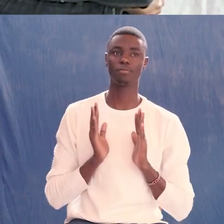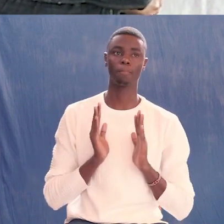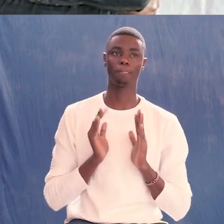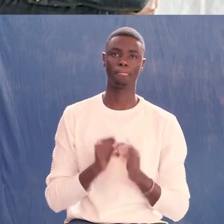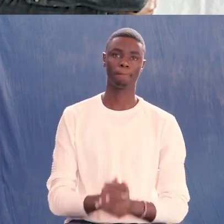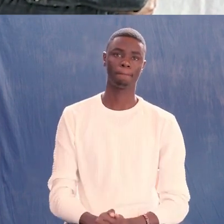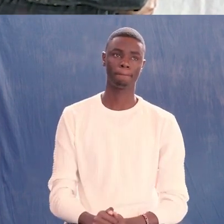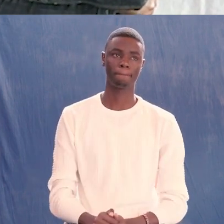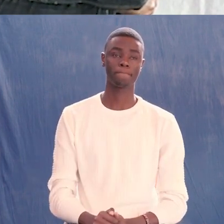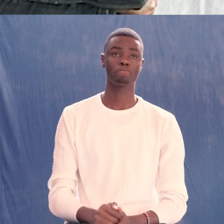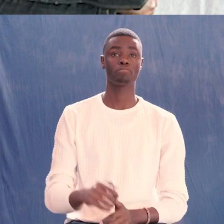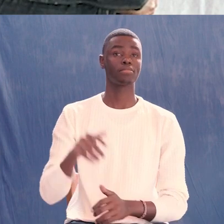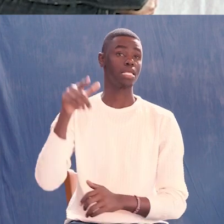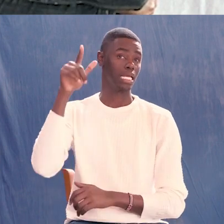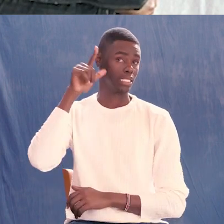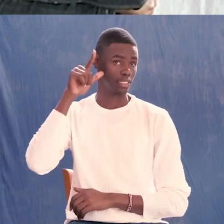But listen,